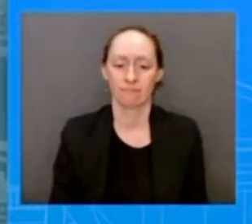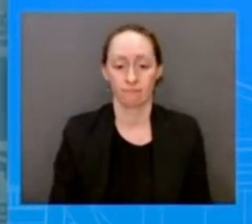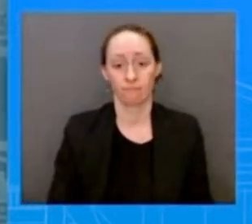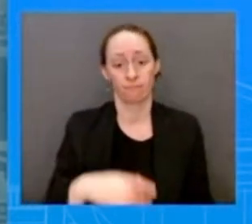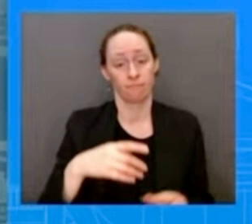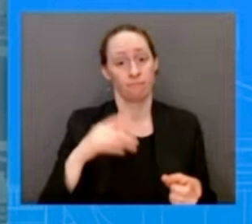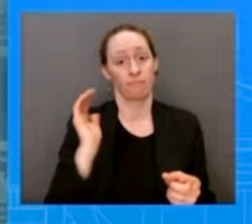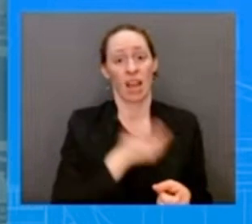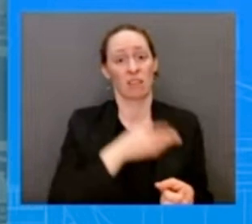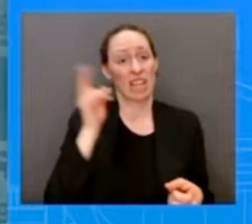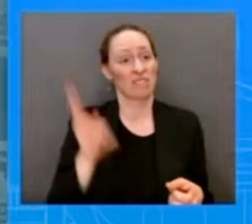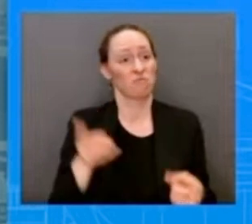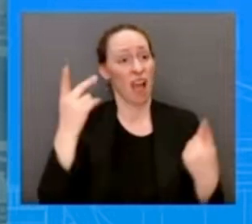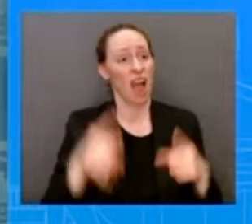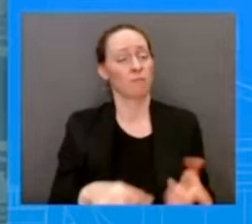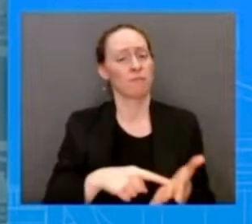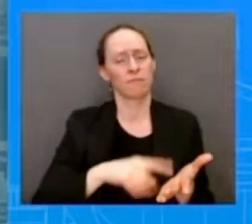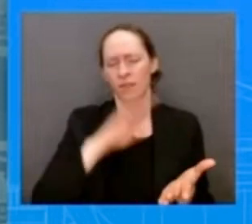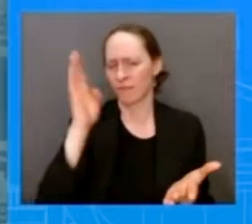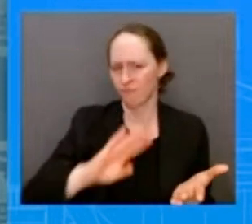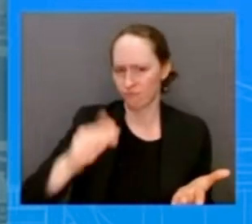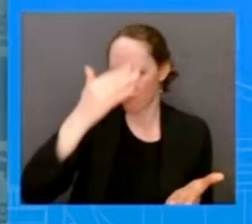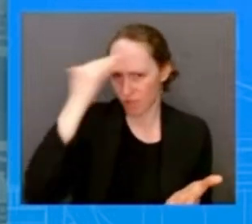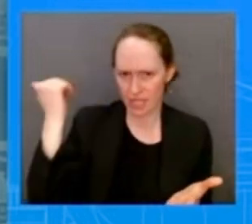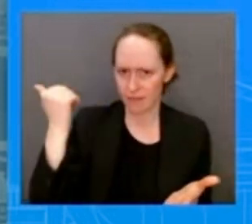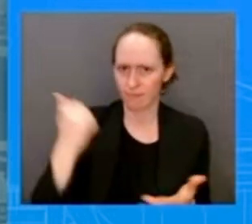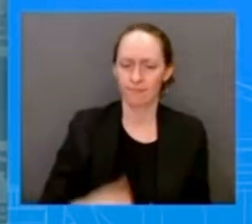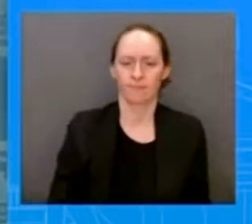continue to remember those who fought very hard